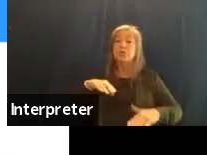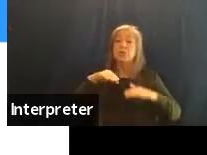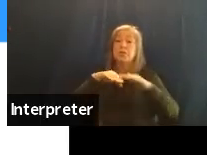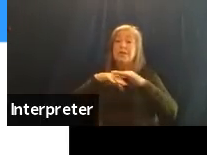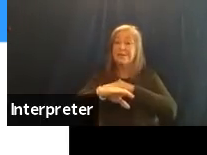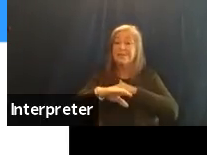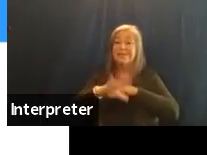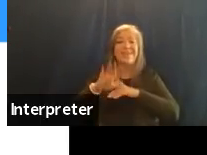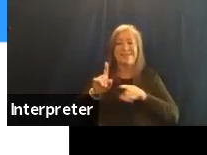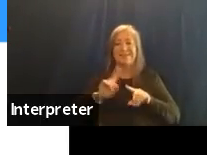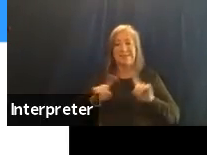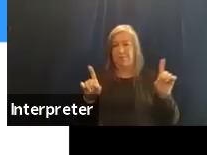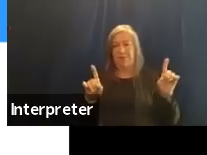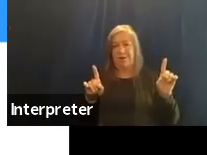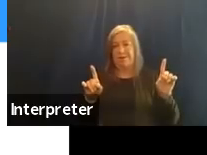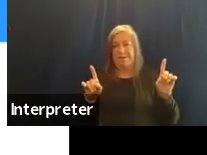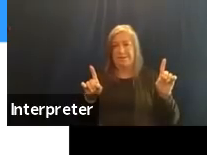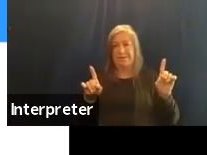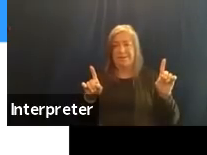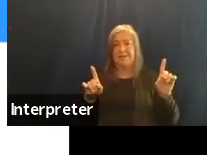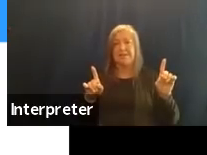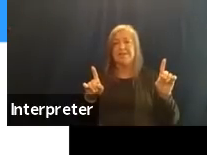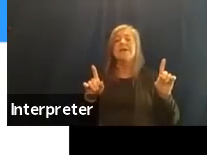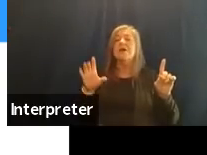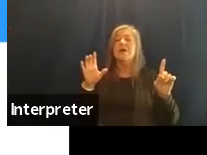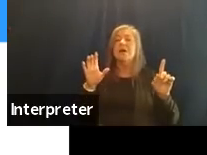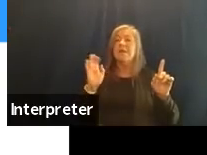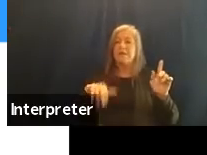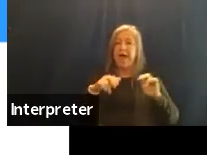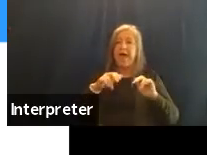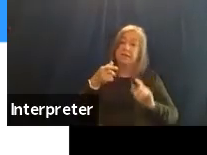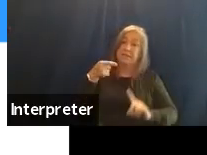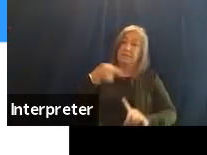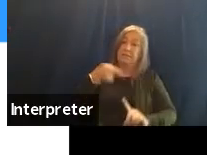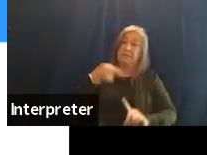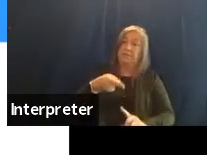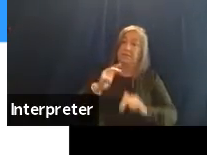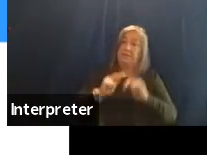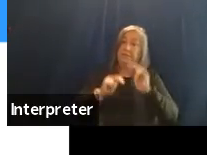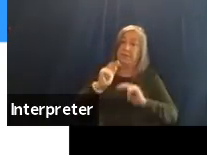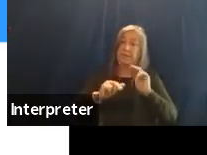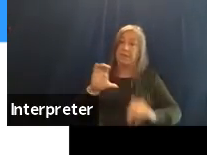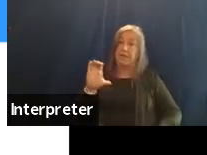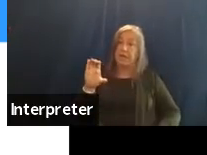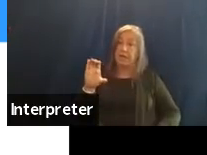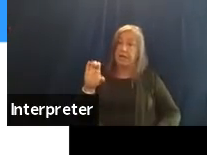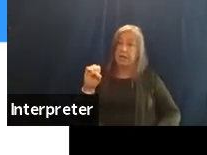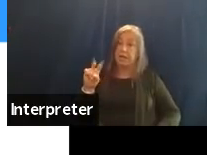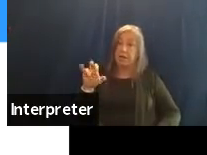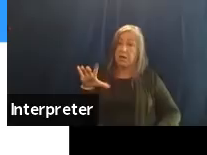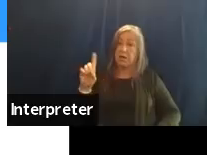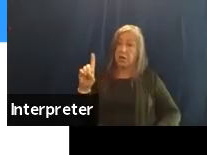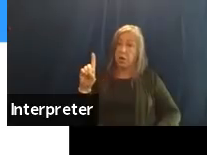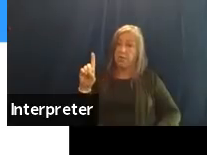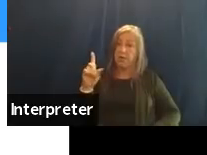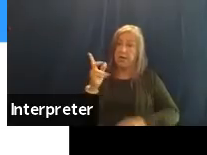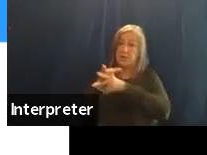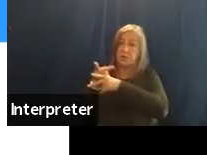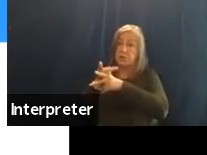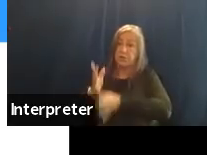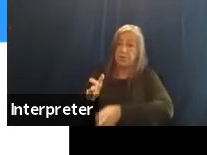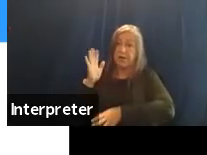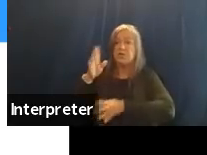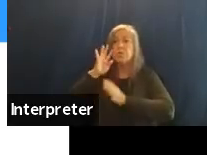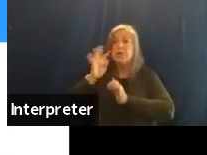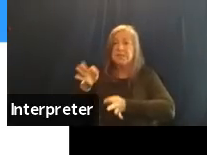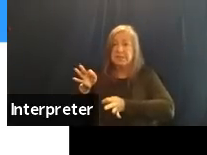handled by whoever the COVID supervisor is in the building or the building administrator. But with students, if they show up at our door and they have